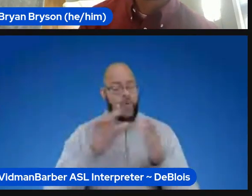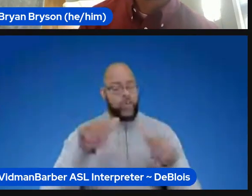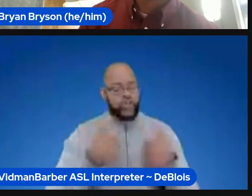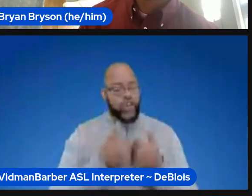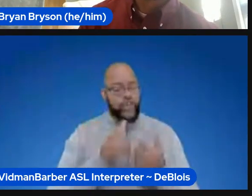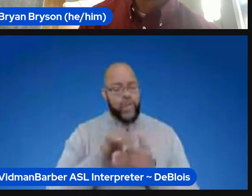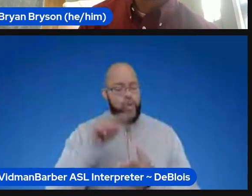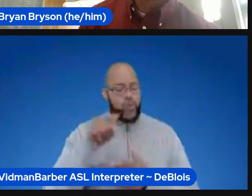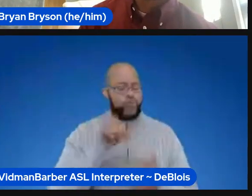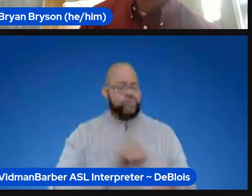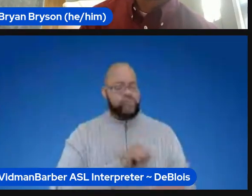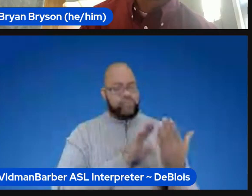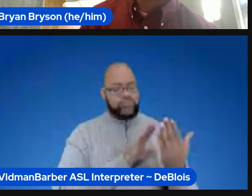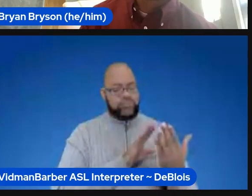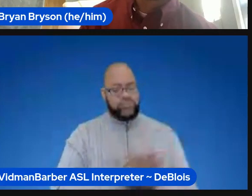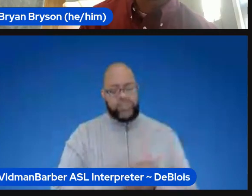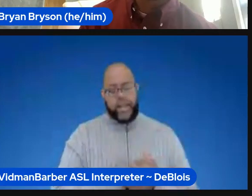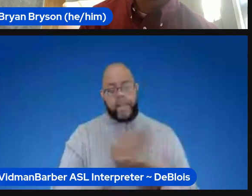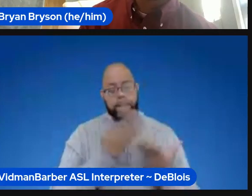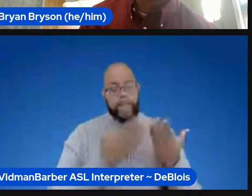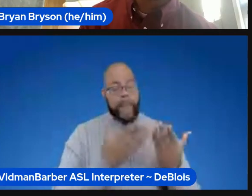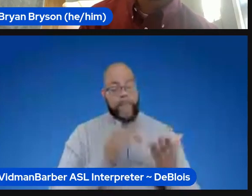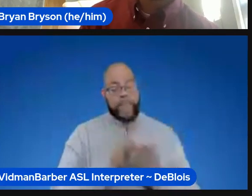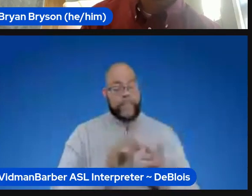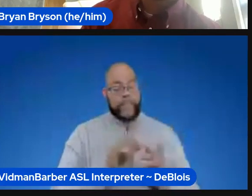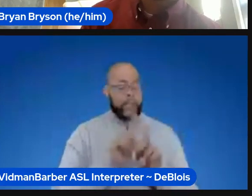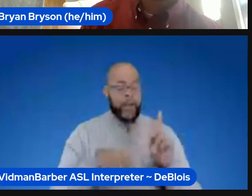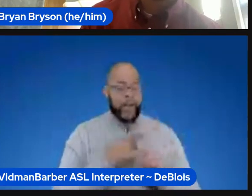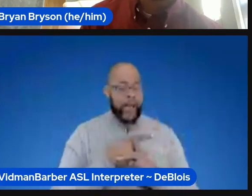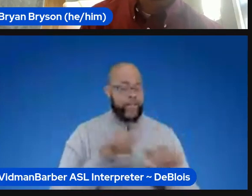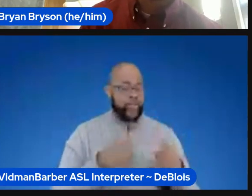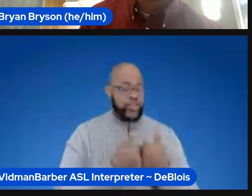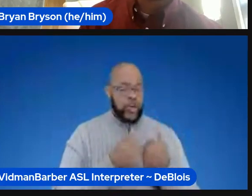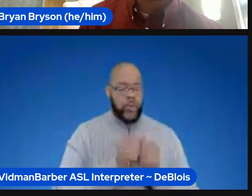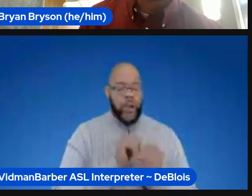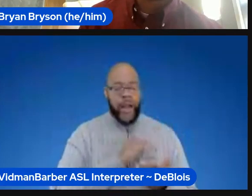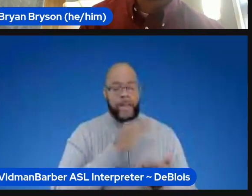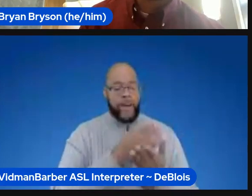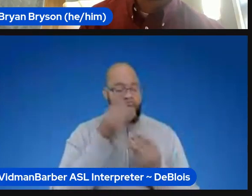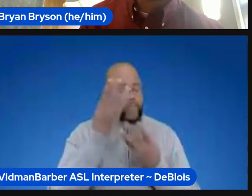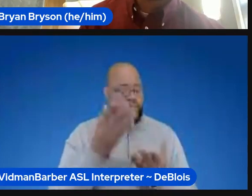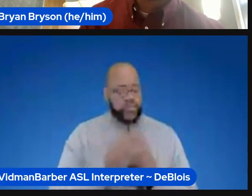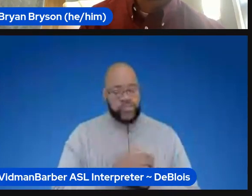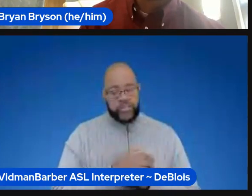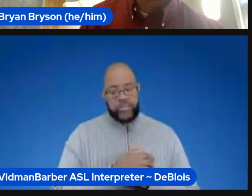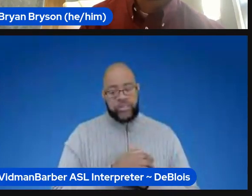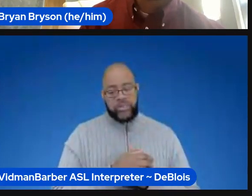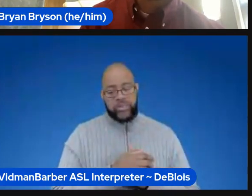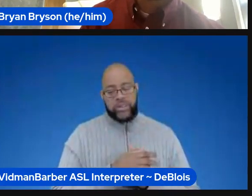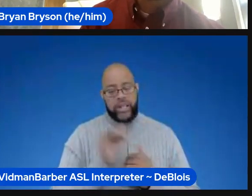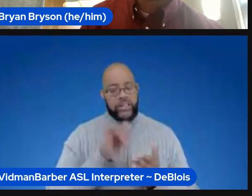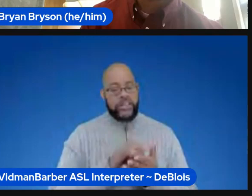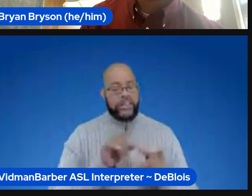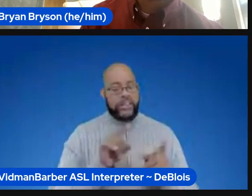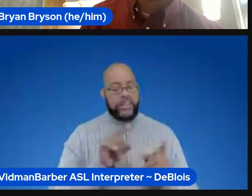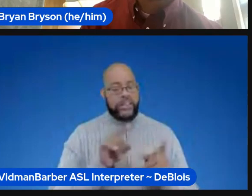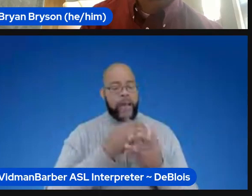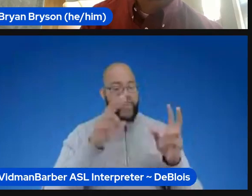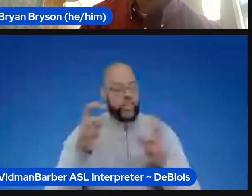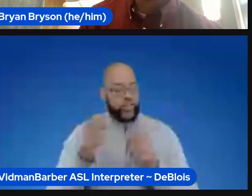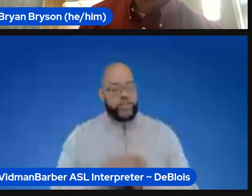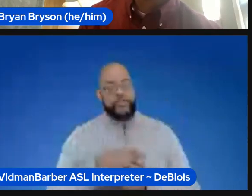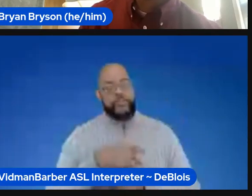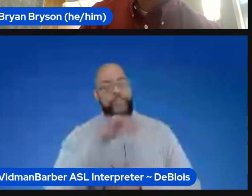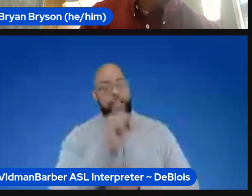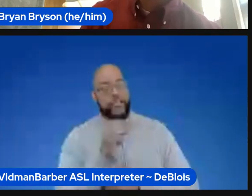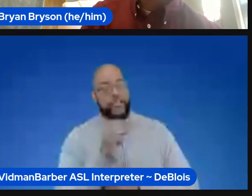run into? And maybe it's the same kind of challenges with the amount of data and this sort of issues. Yeah, so I think data